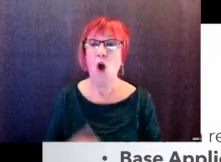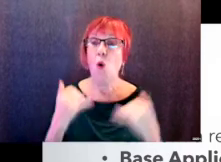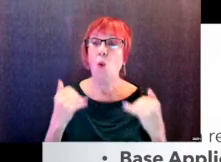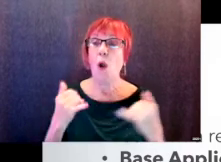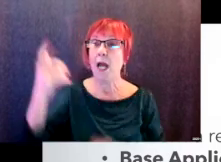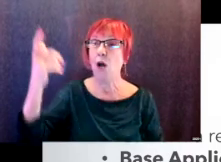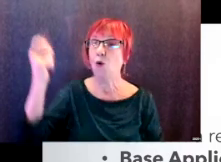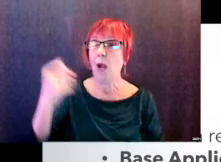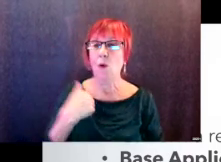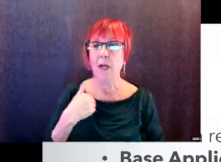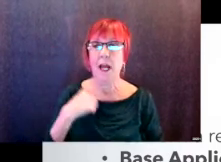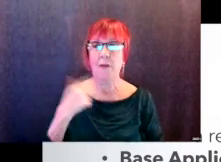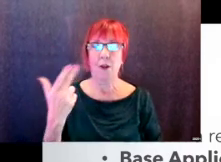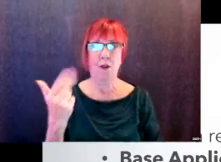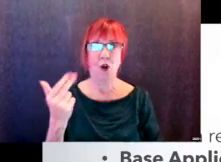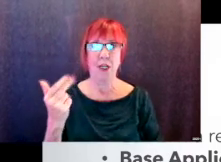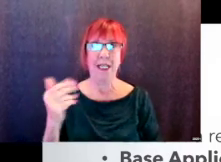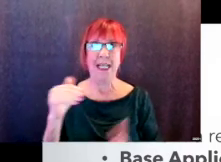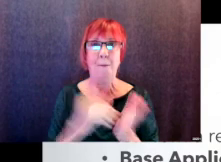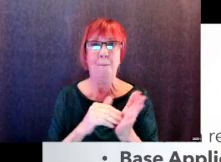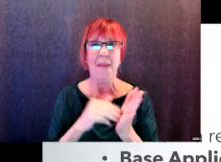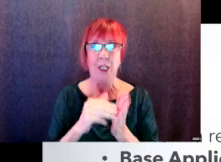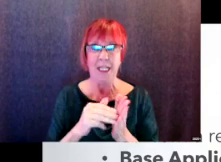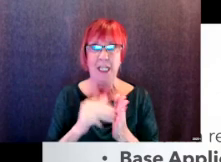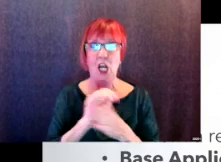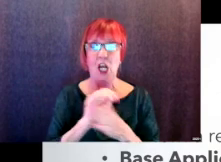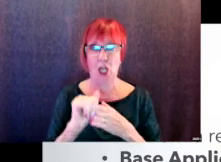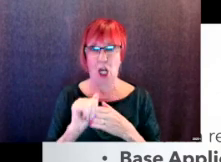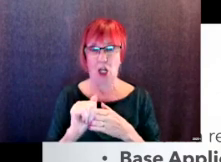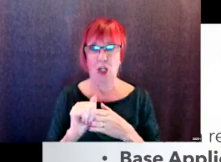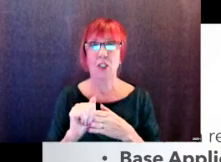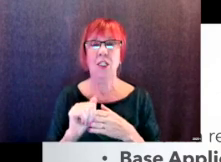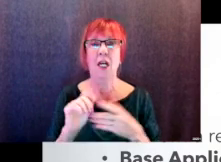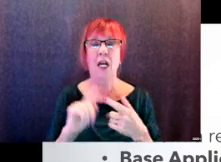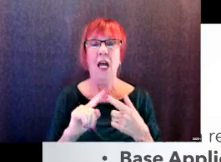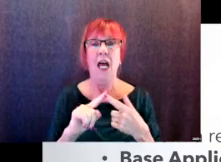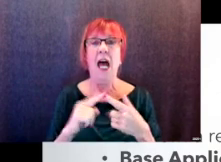$250 for a max incentive of $2,000.